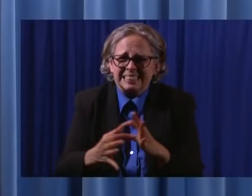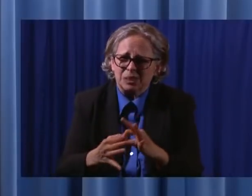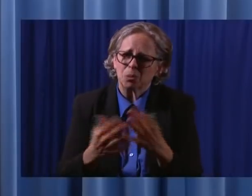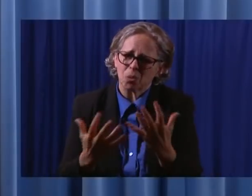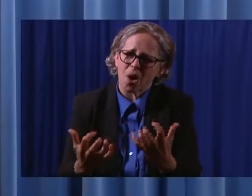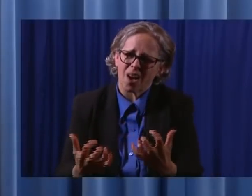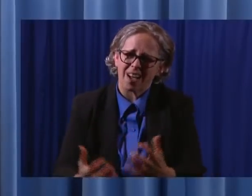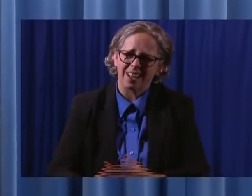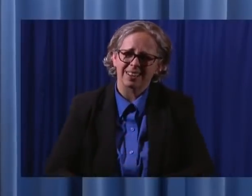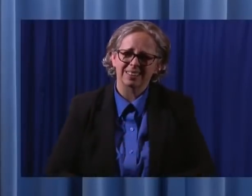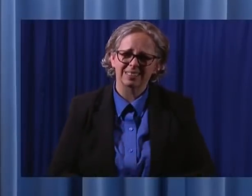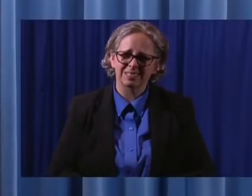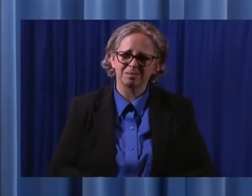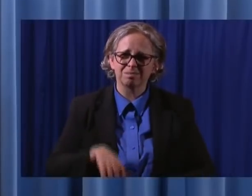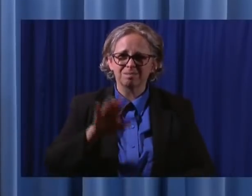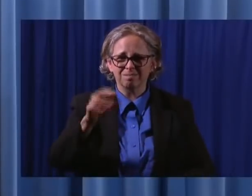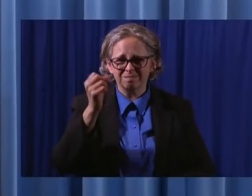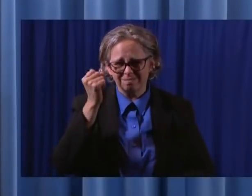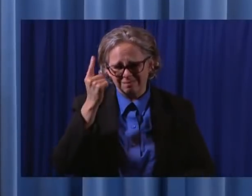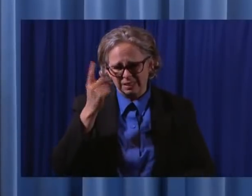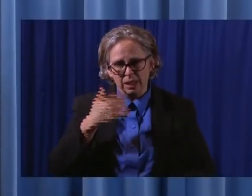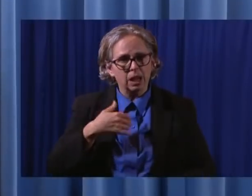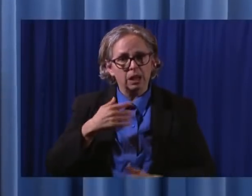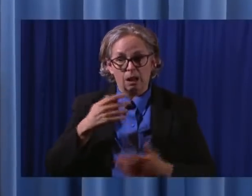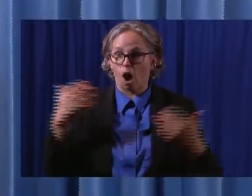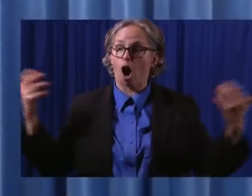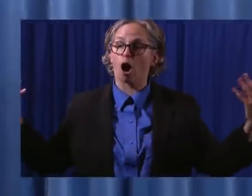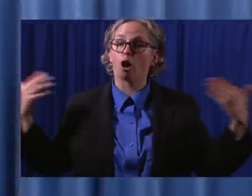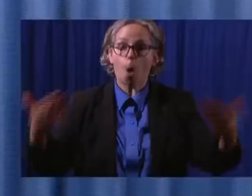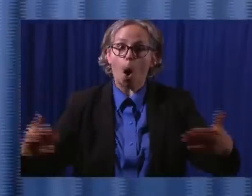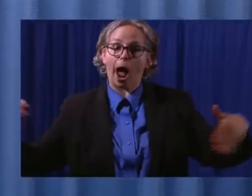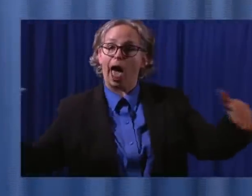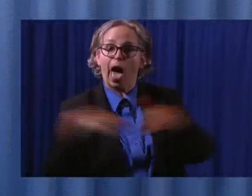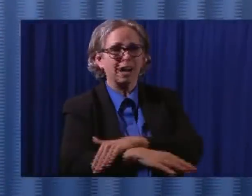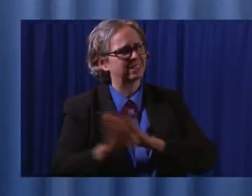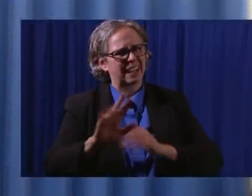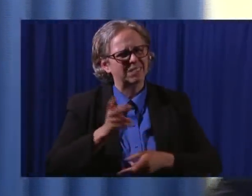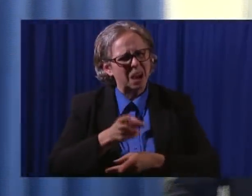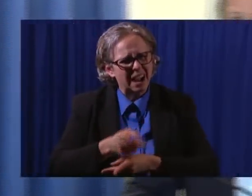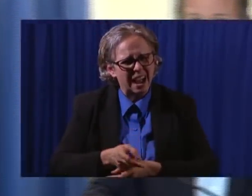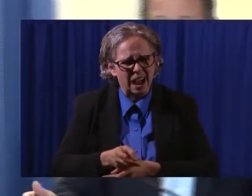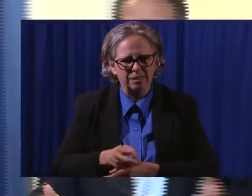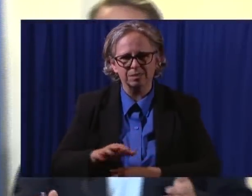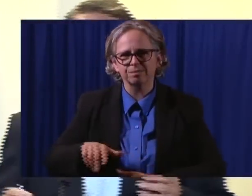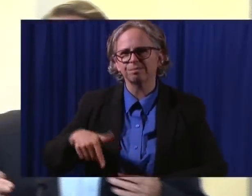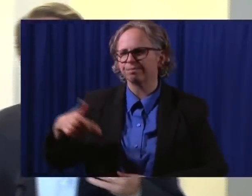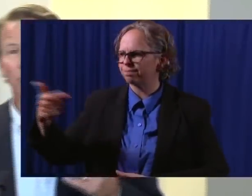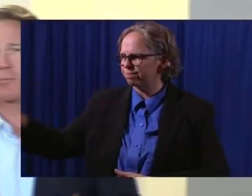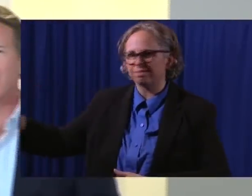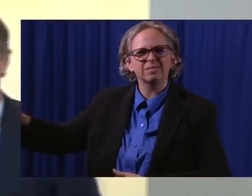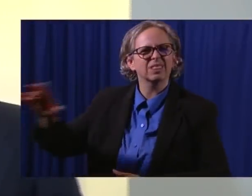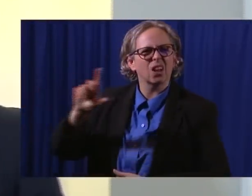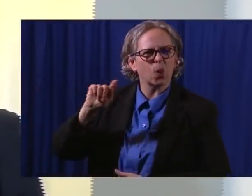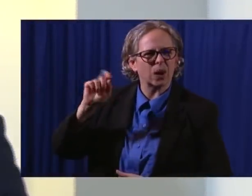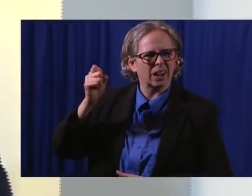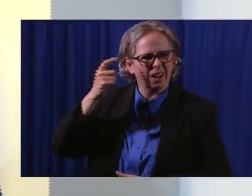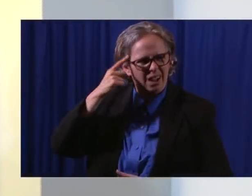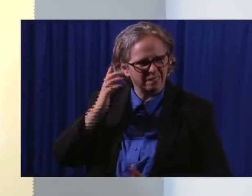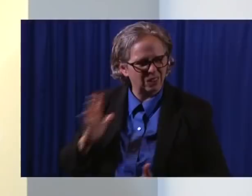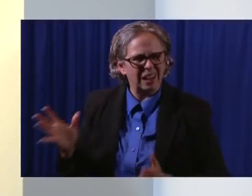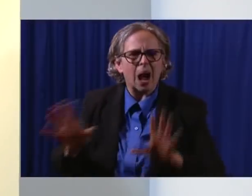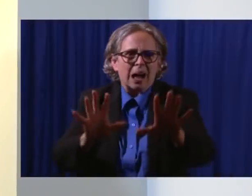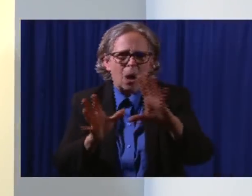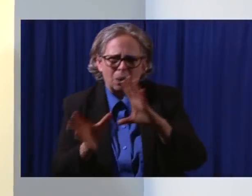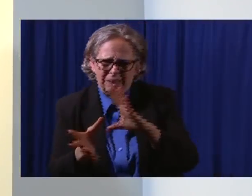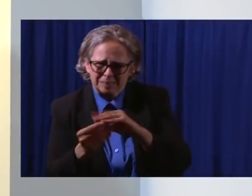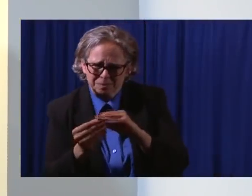very carefully done. Governor, could I add just a point to that? Is that like so many of these